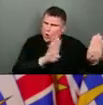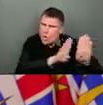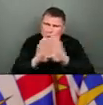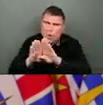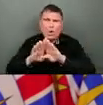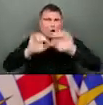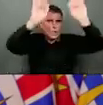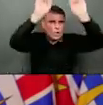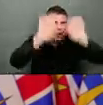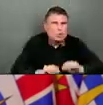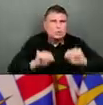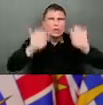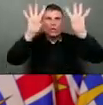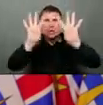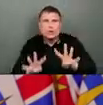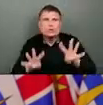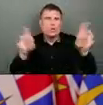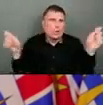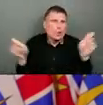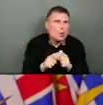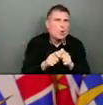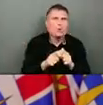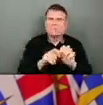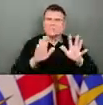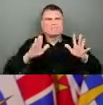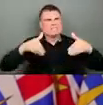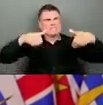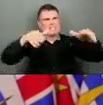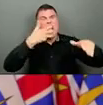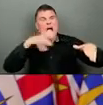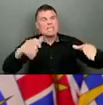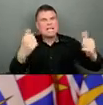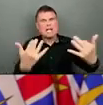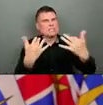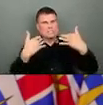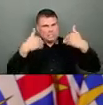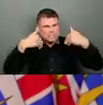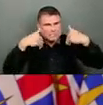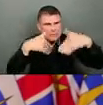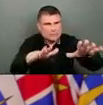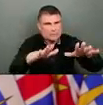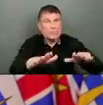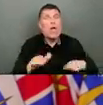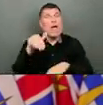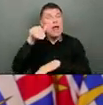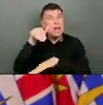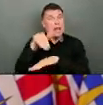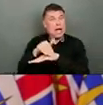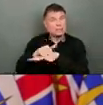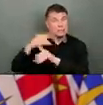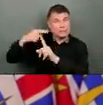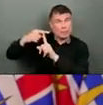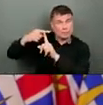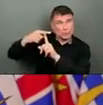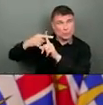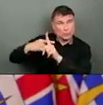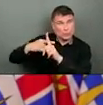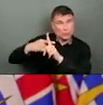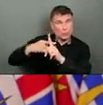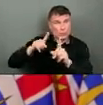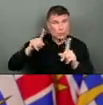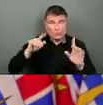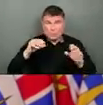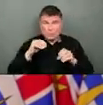out. Open windows at night when the temperature outside gets cooler than the temperature inside. And things